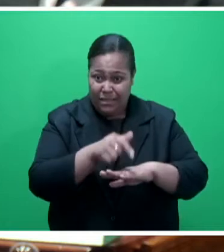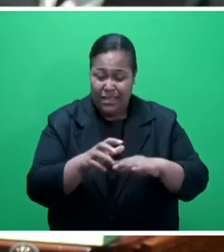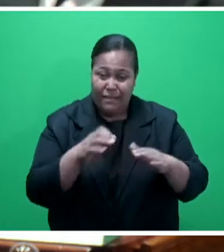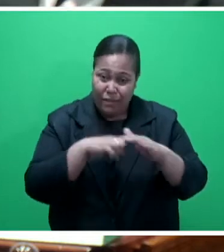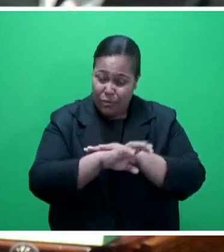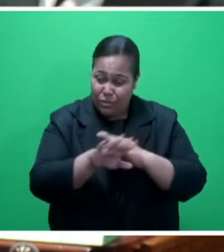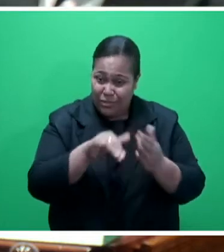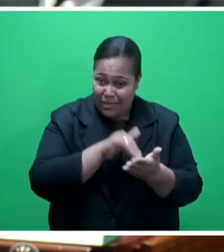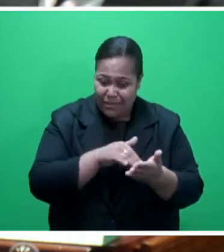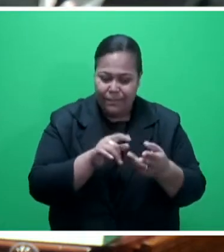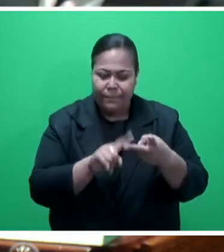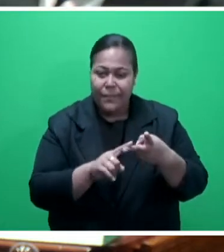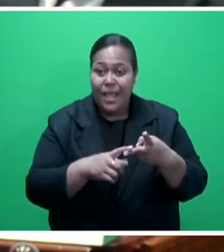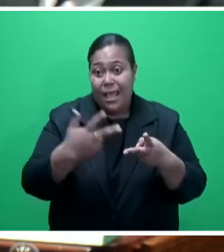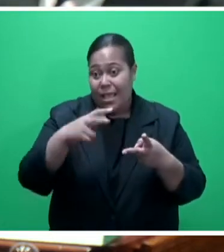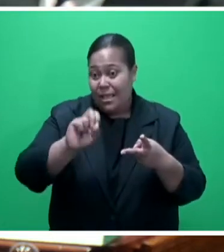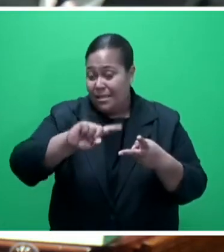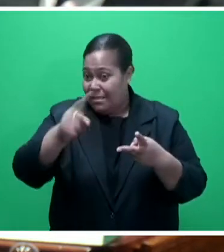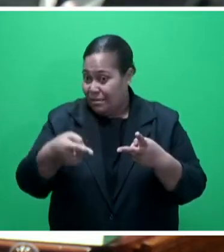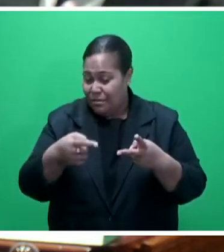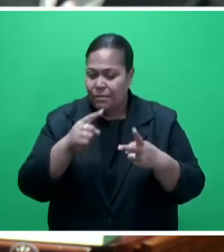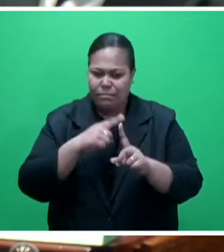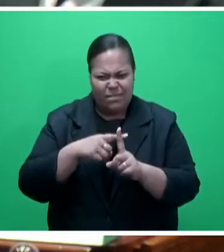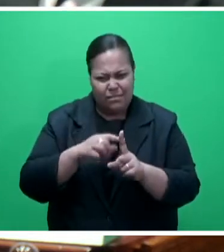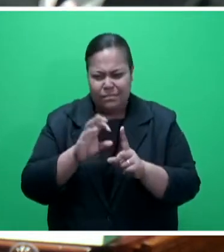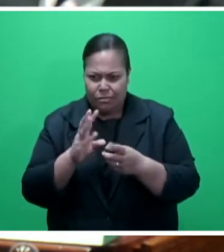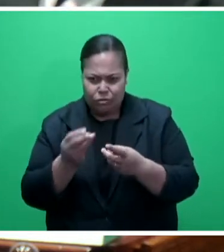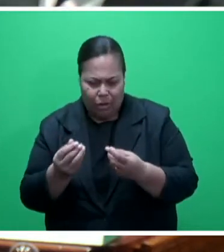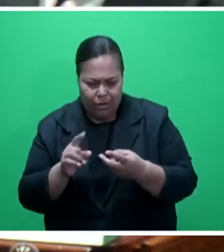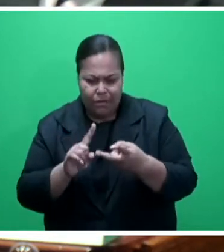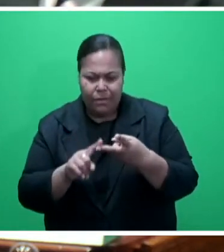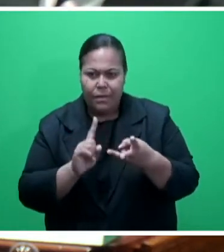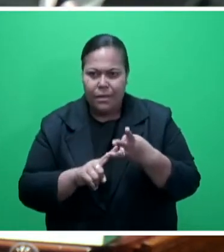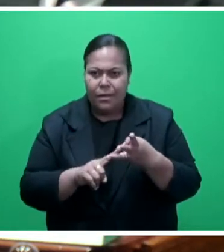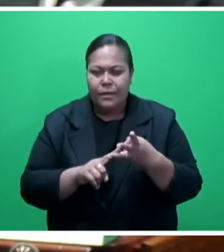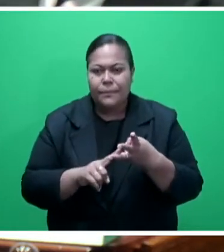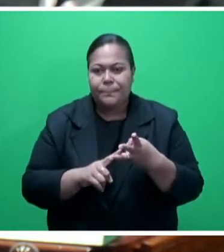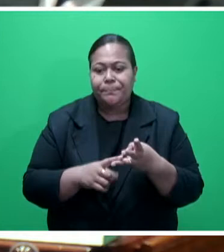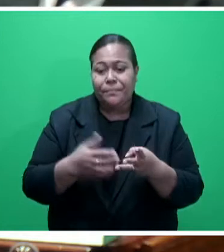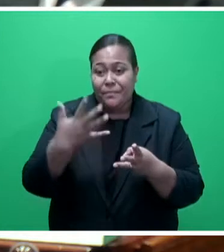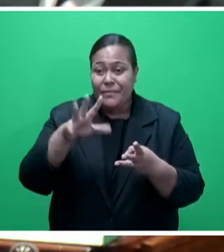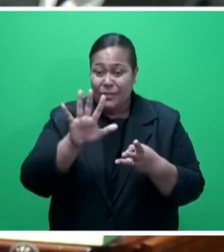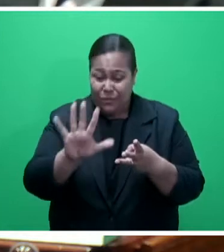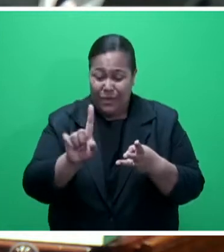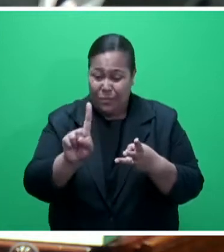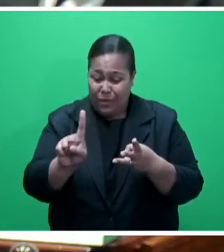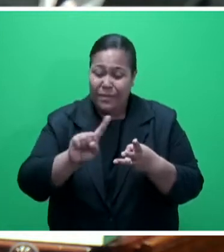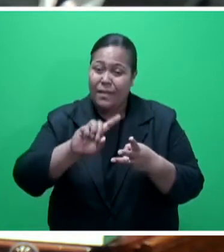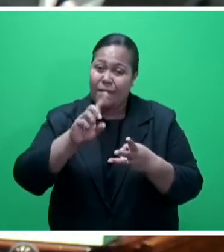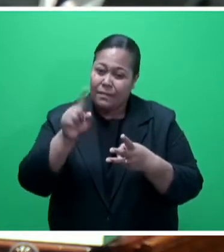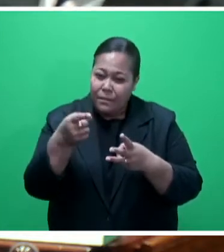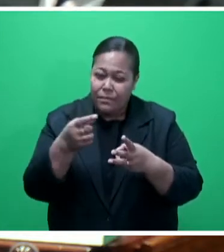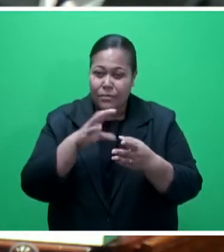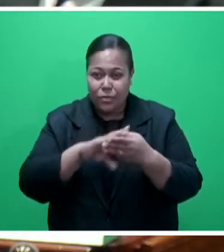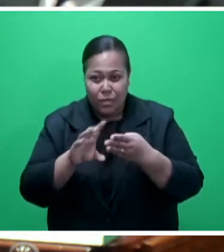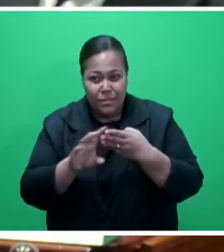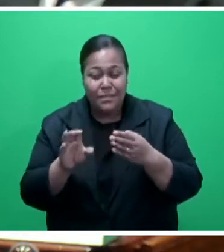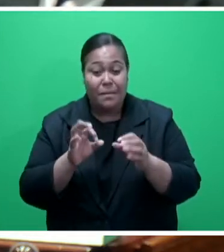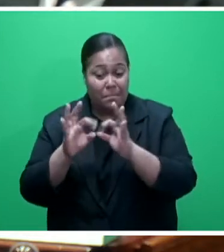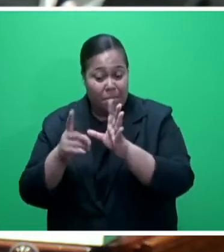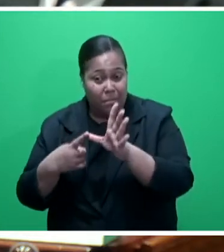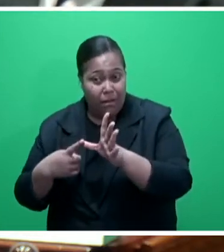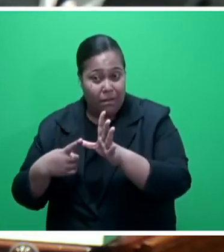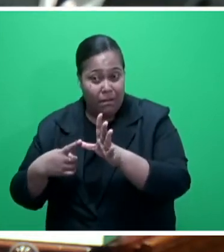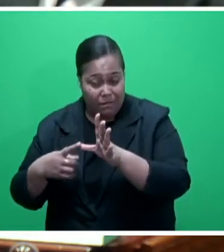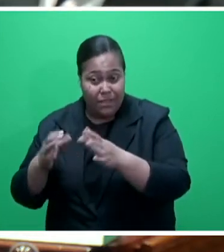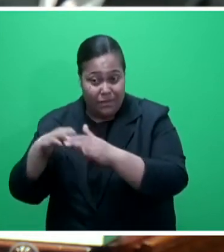Wasavuli Evacuation Center, Maduata, 2015, $51,000. Ratabu Evacuation Center, Mba,